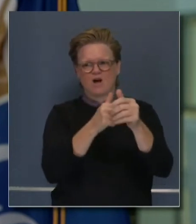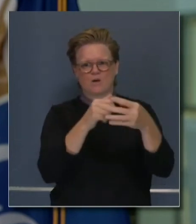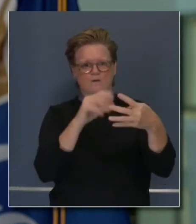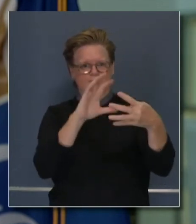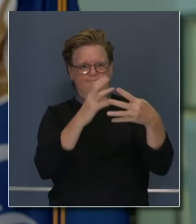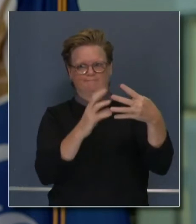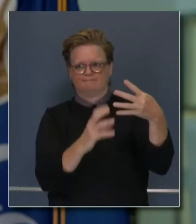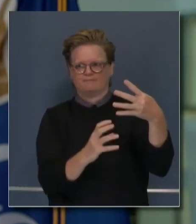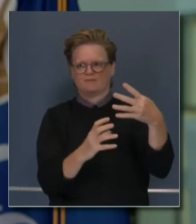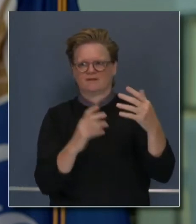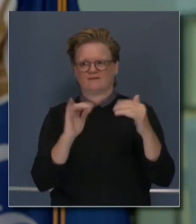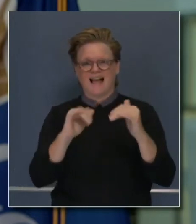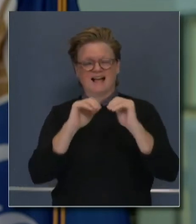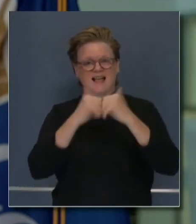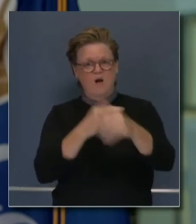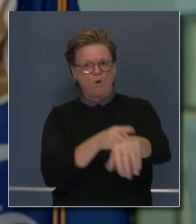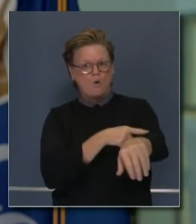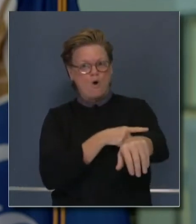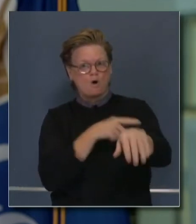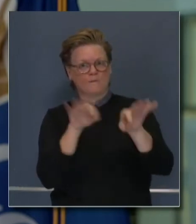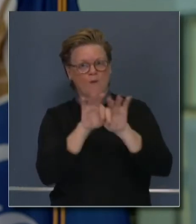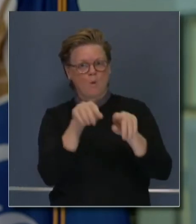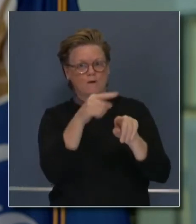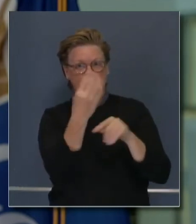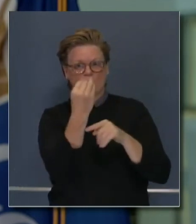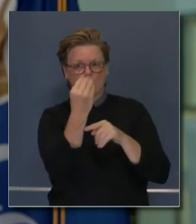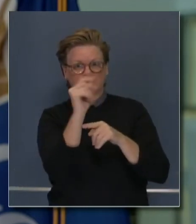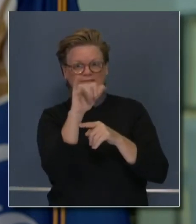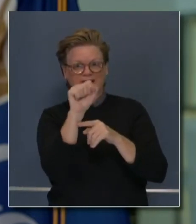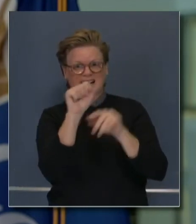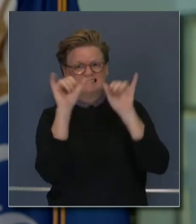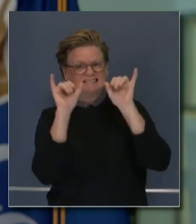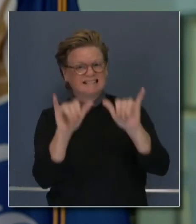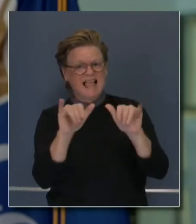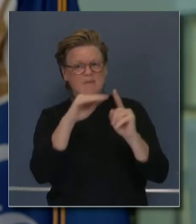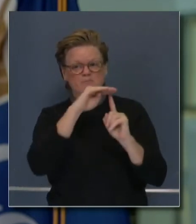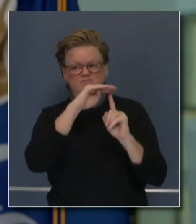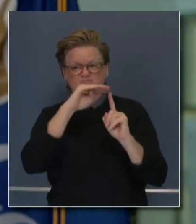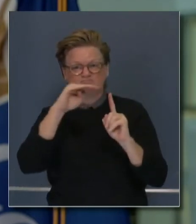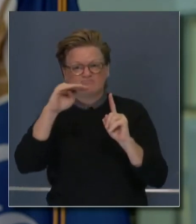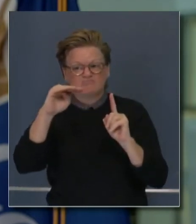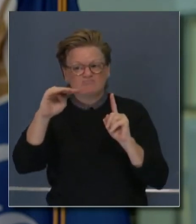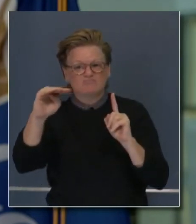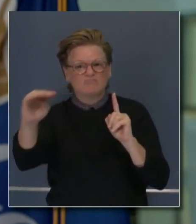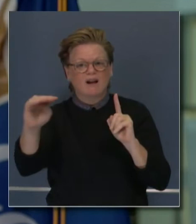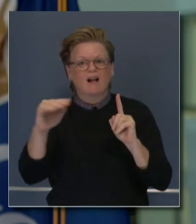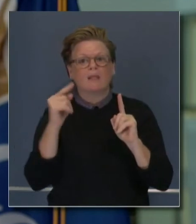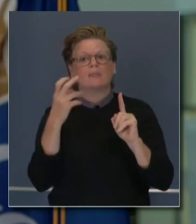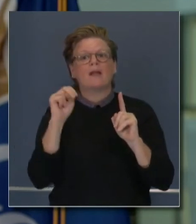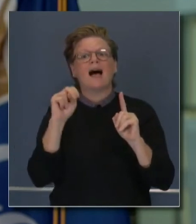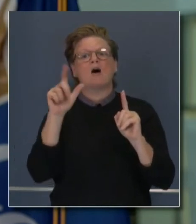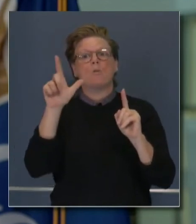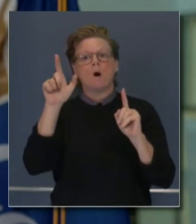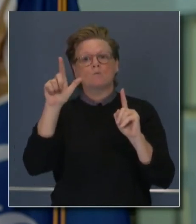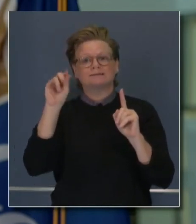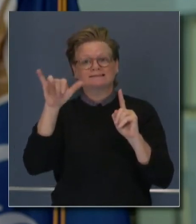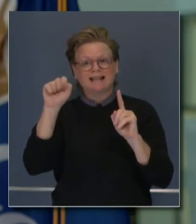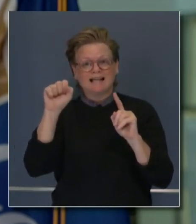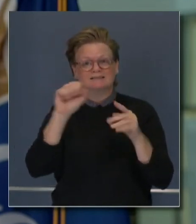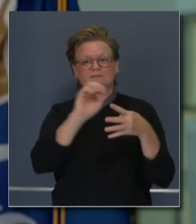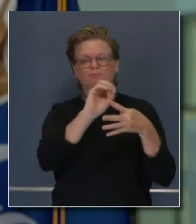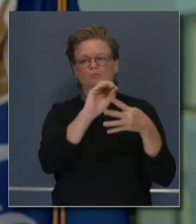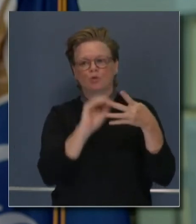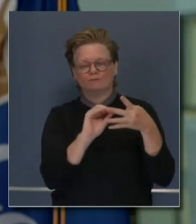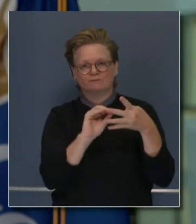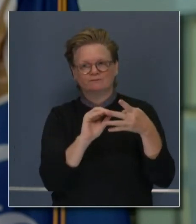and how they could begin considering modifications. As it relates to the issue of coming on and coming off and when